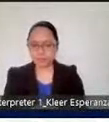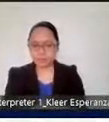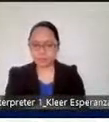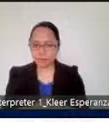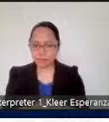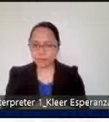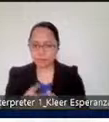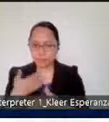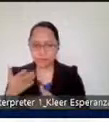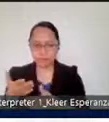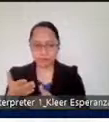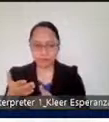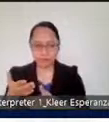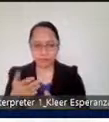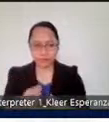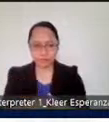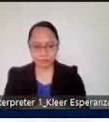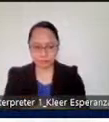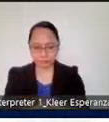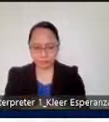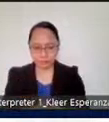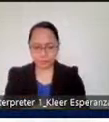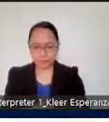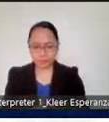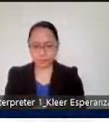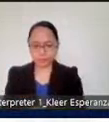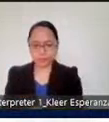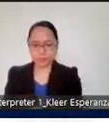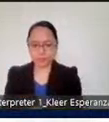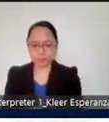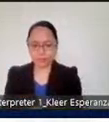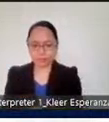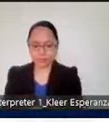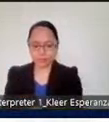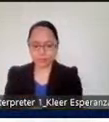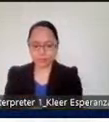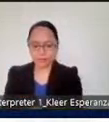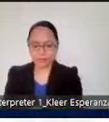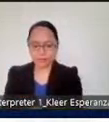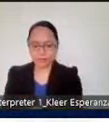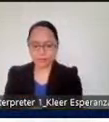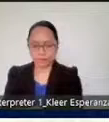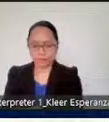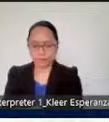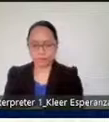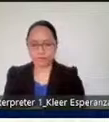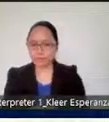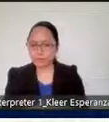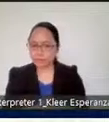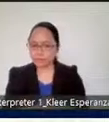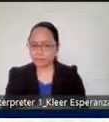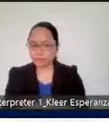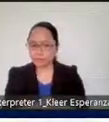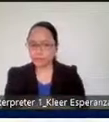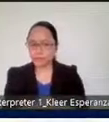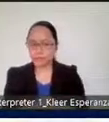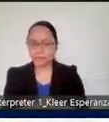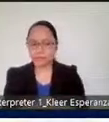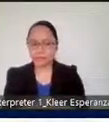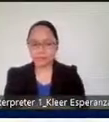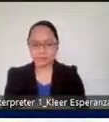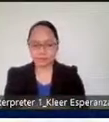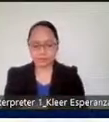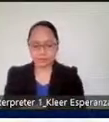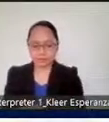Traditions among indigenous peoples groups in the Cordillera region. It functions both as a message and a prayer that is delivered by the